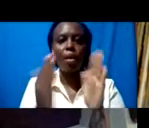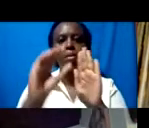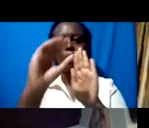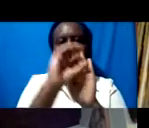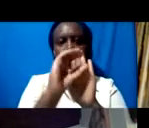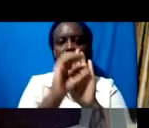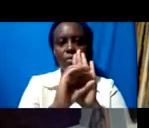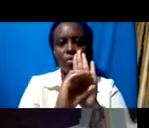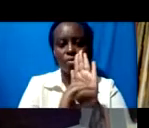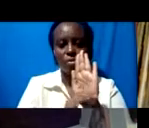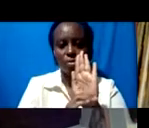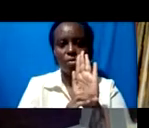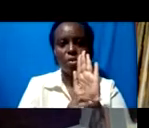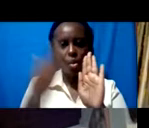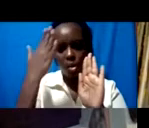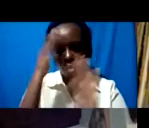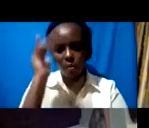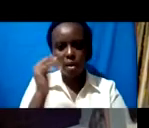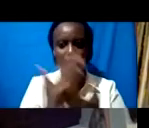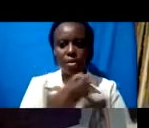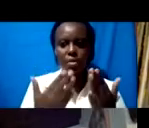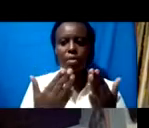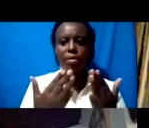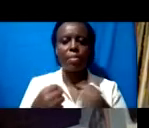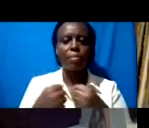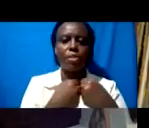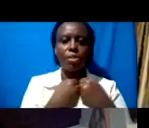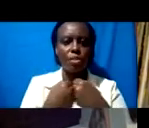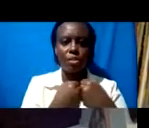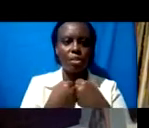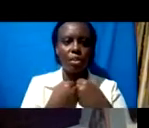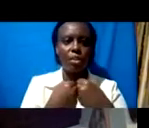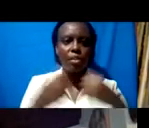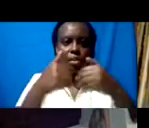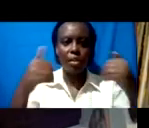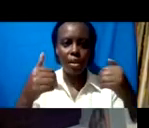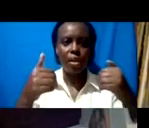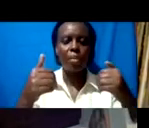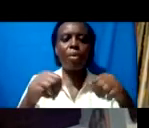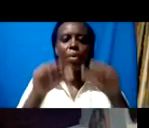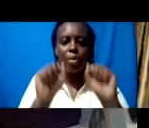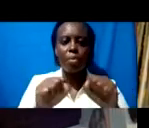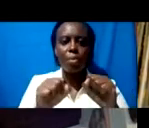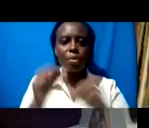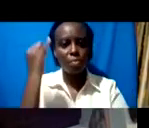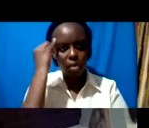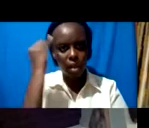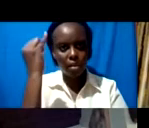we need to note that some of the challenges and gaps that may have been